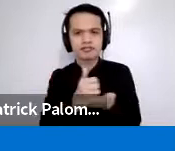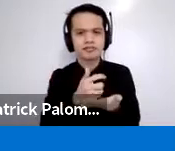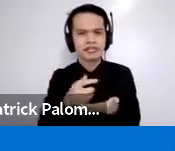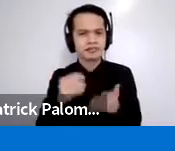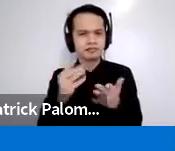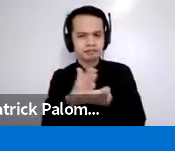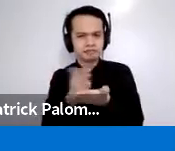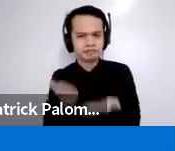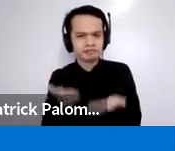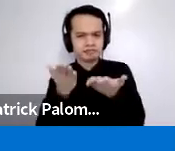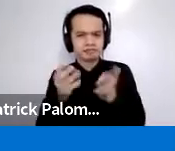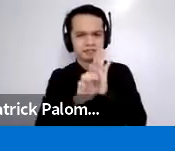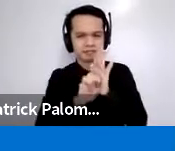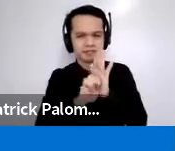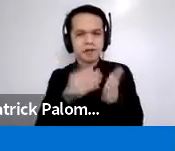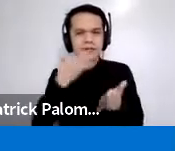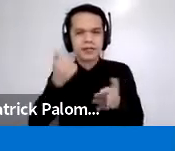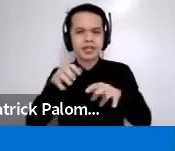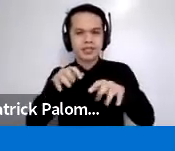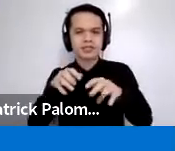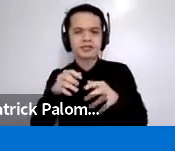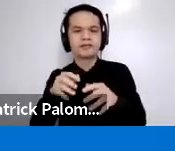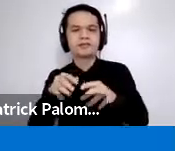practices from present and past experiences.